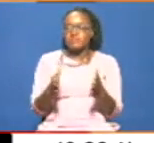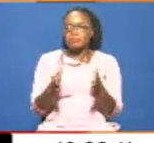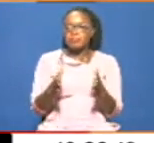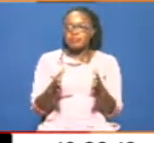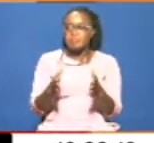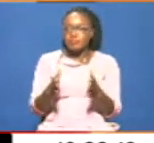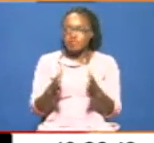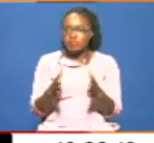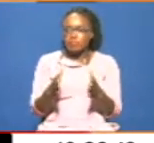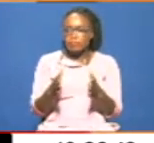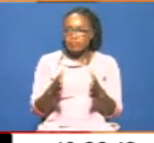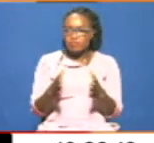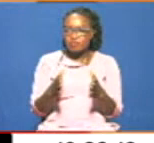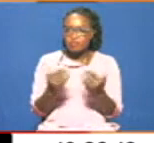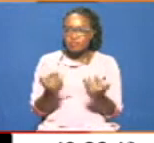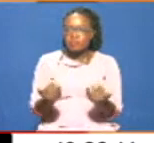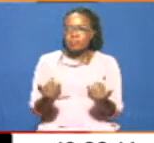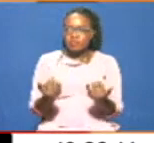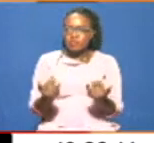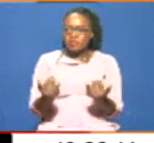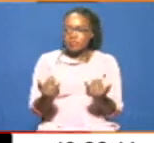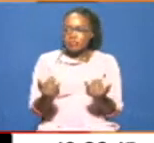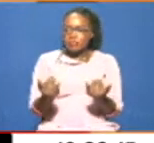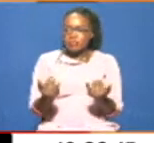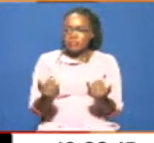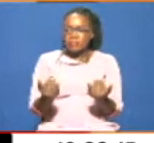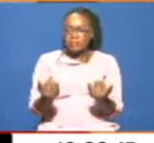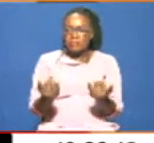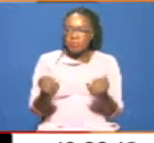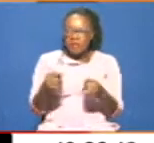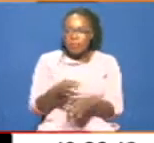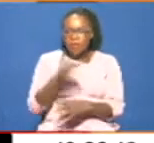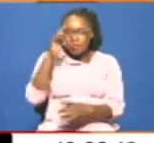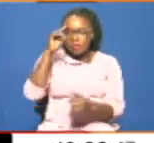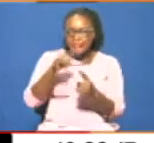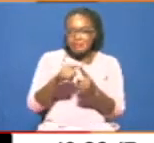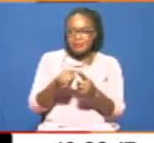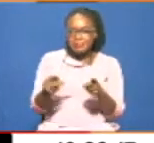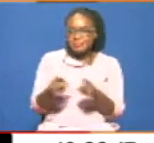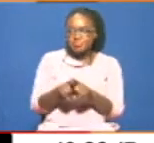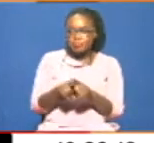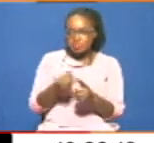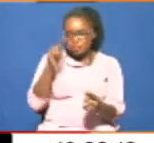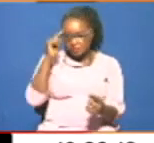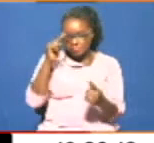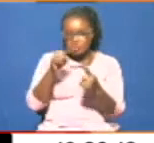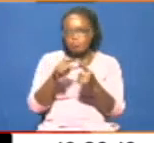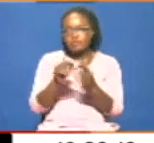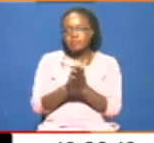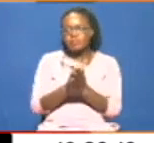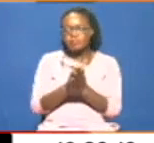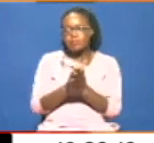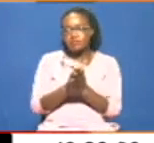that now is synergy towards the same objective. Burn will have met its